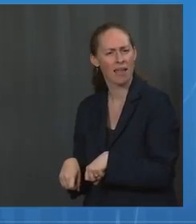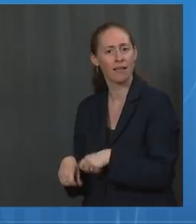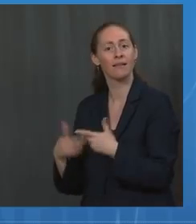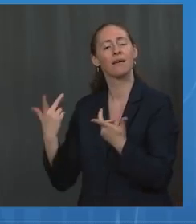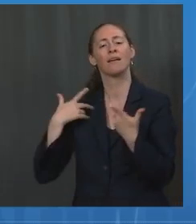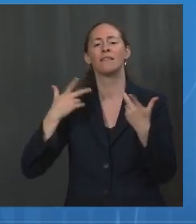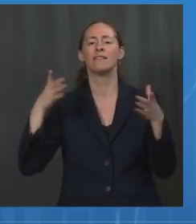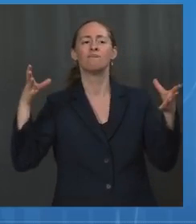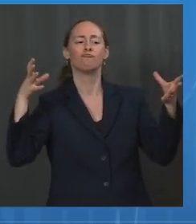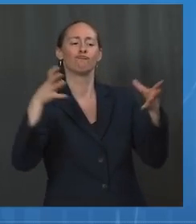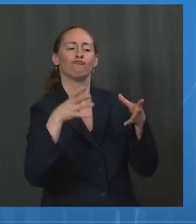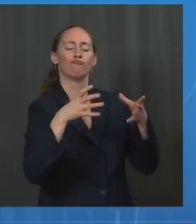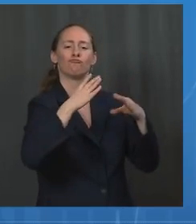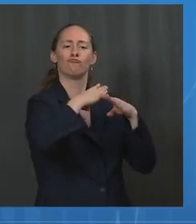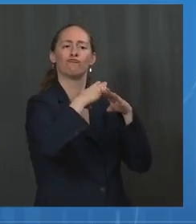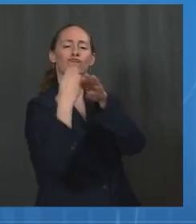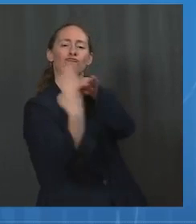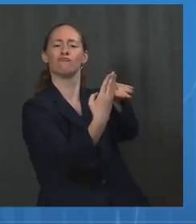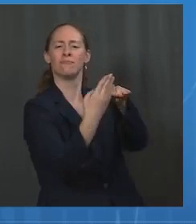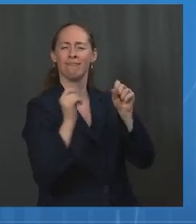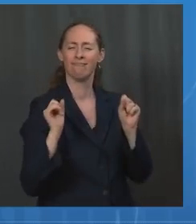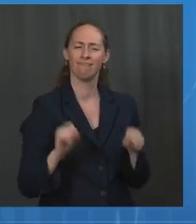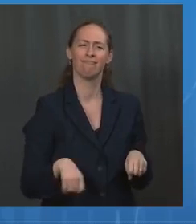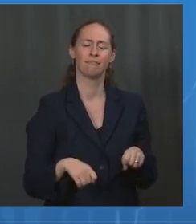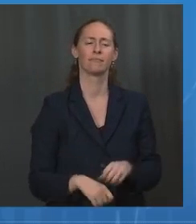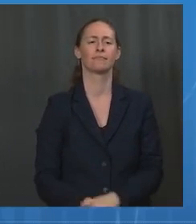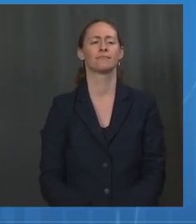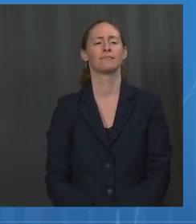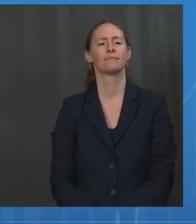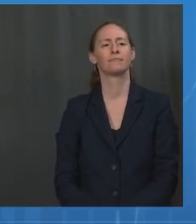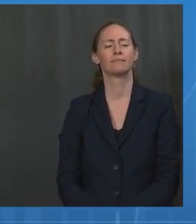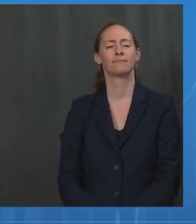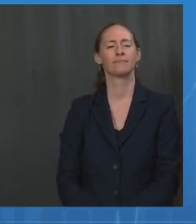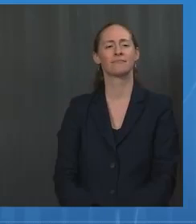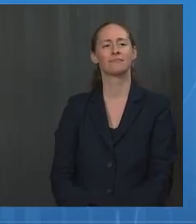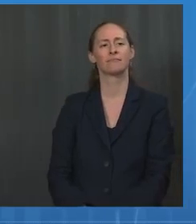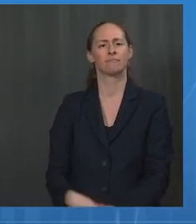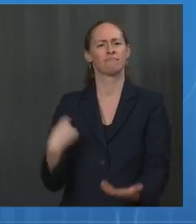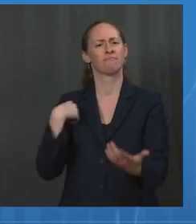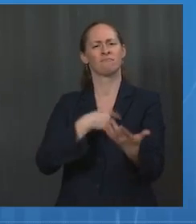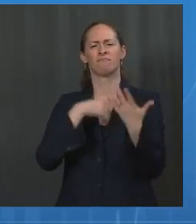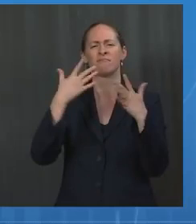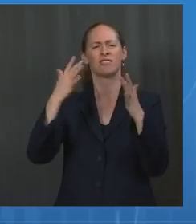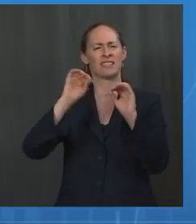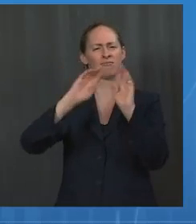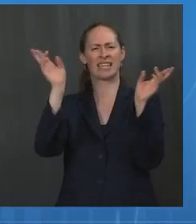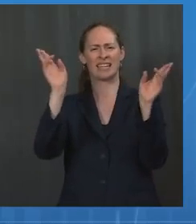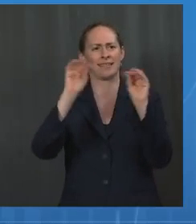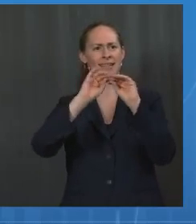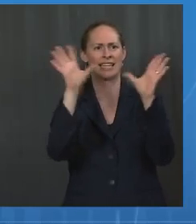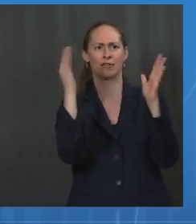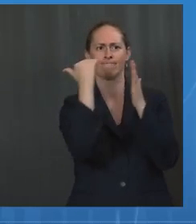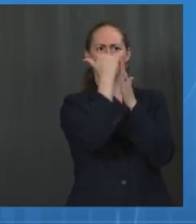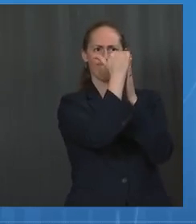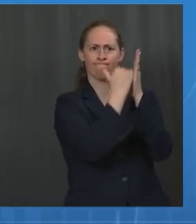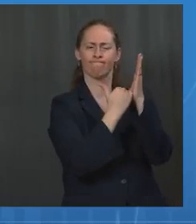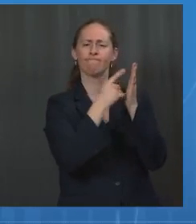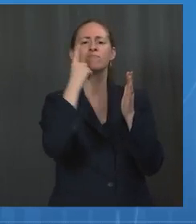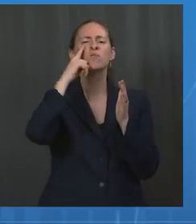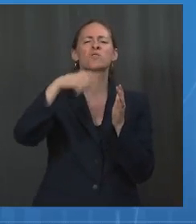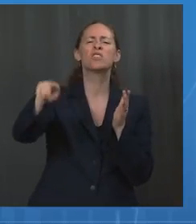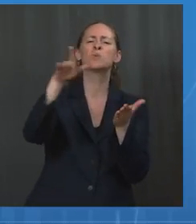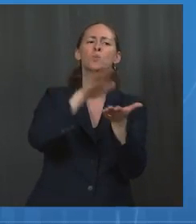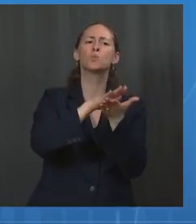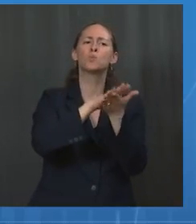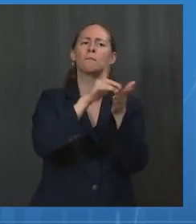harm. We also have clear, scientifically backed guidance that offers a framework for schools to open and remain open for